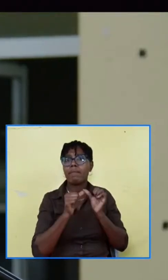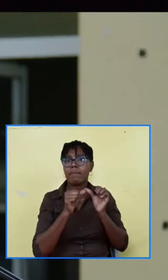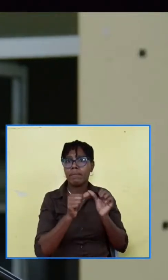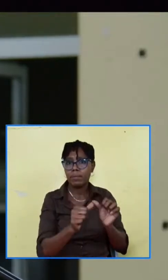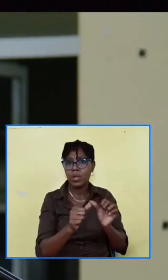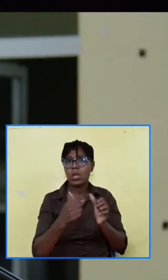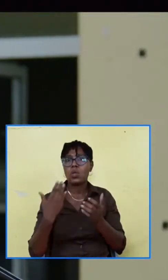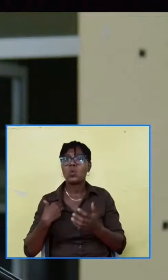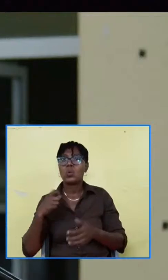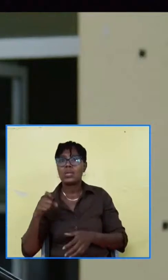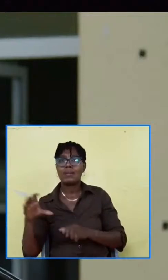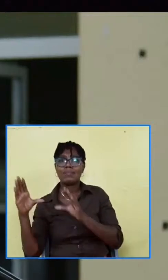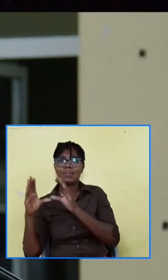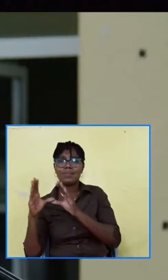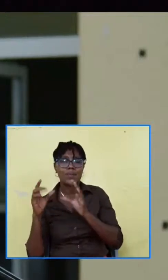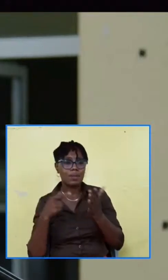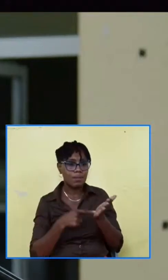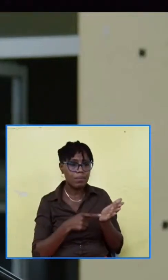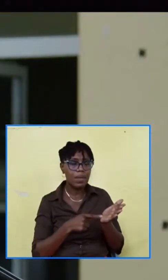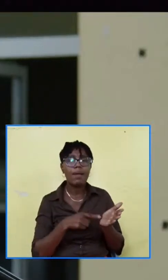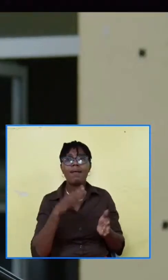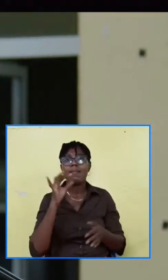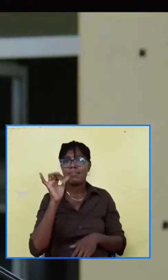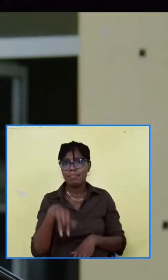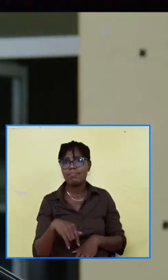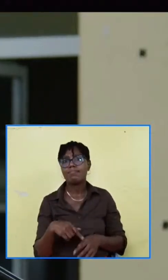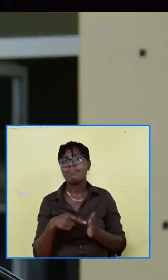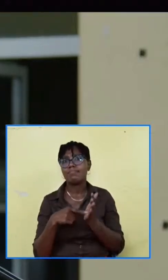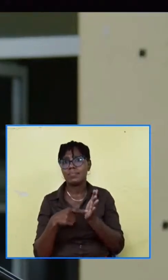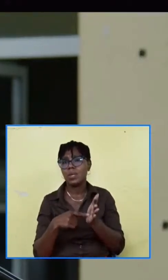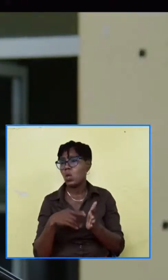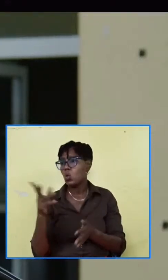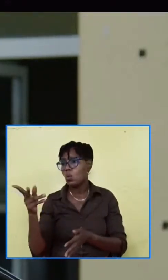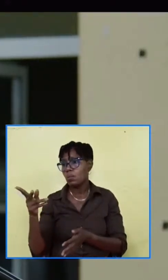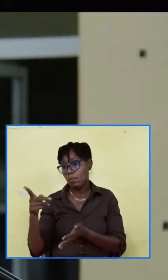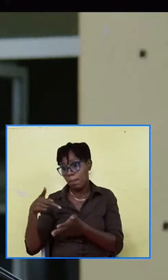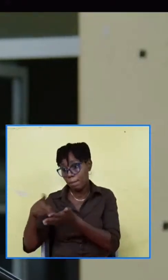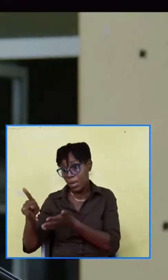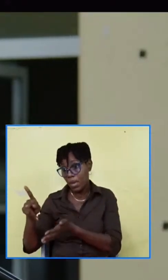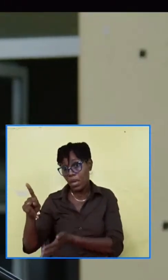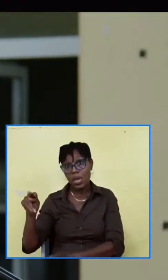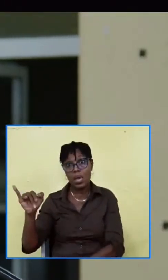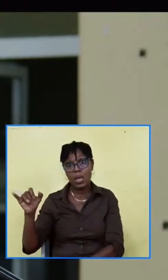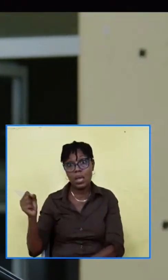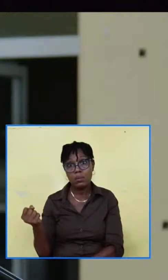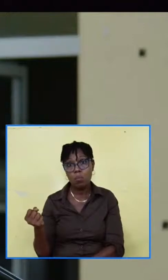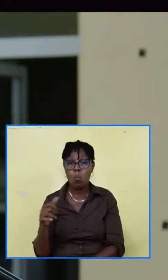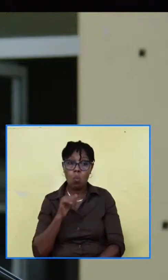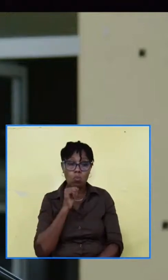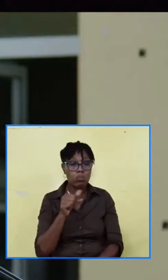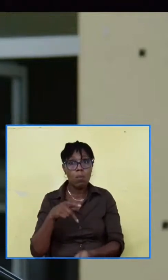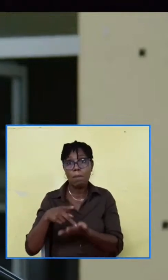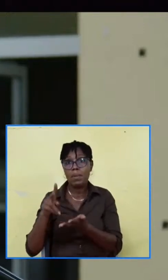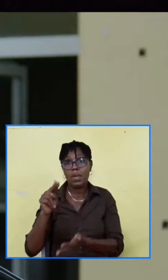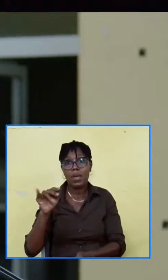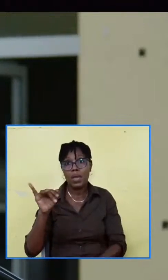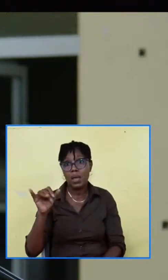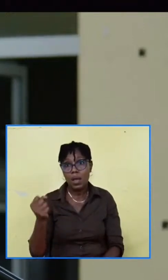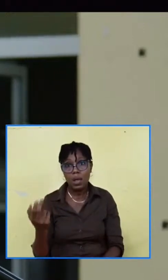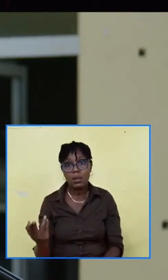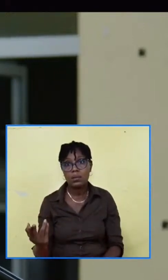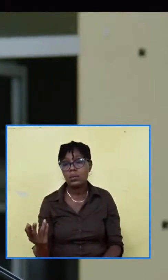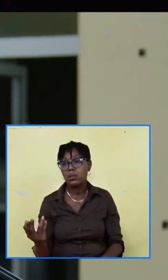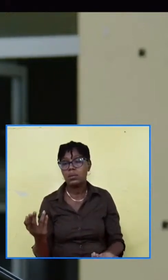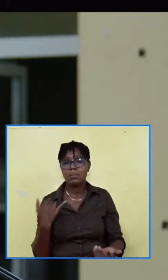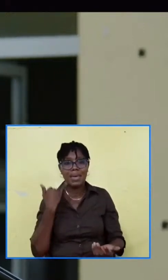That would hold you a little bit better, because even if you're not paying or you're paying, most people are still banking the money. People aren't keeping the